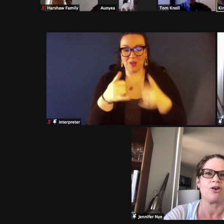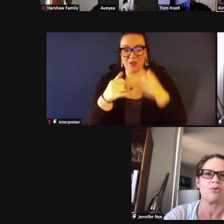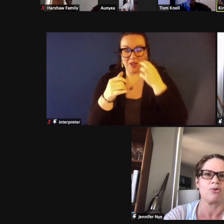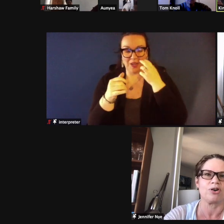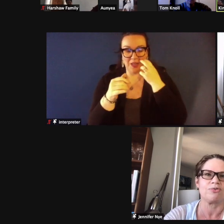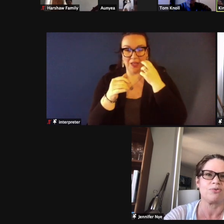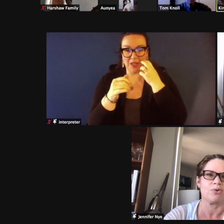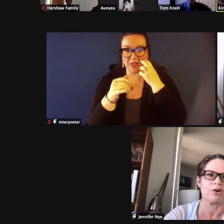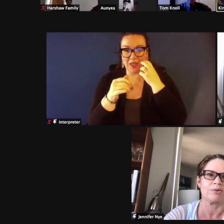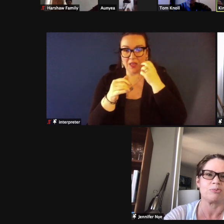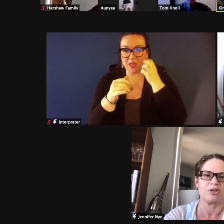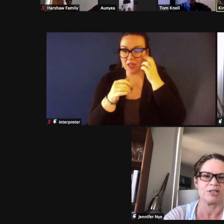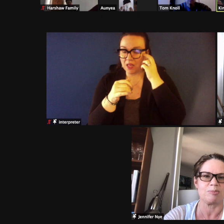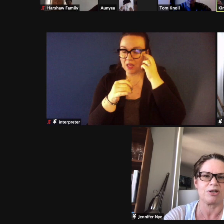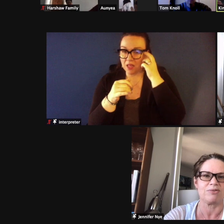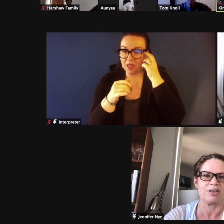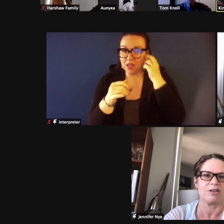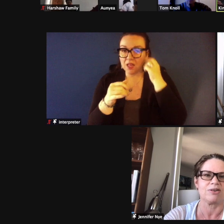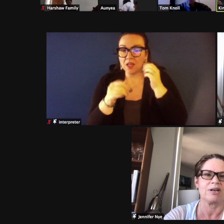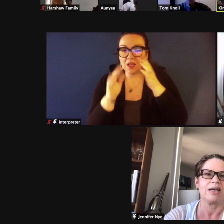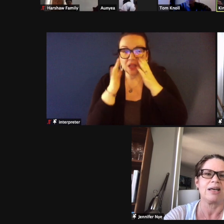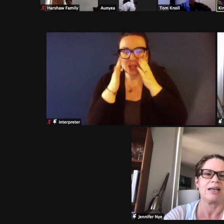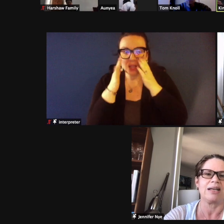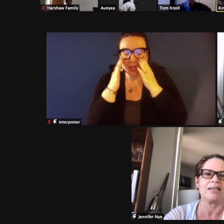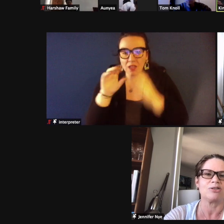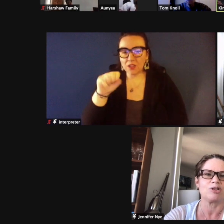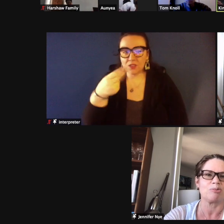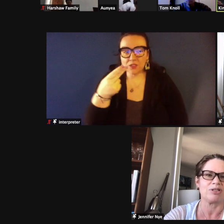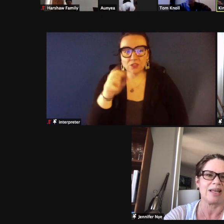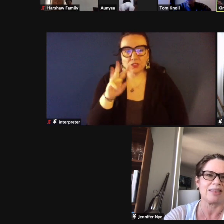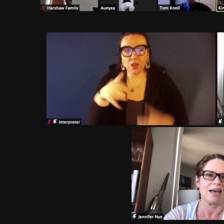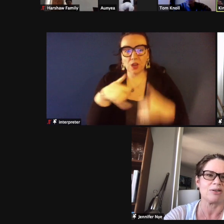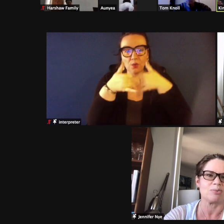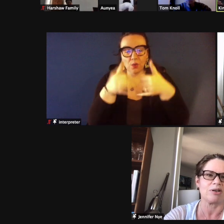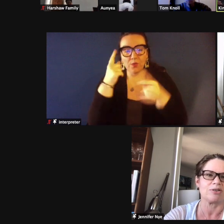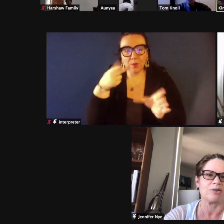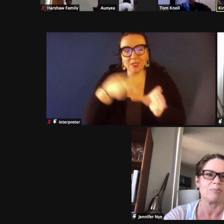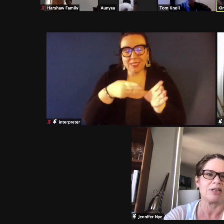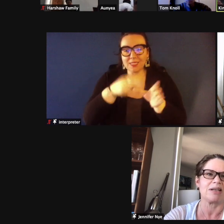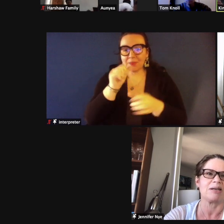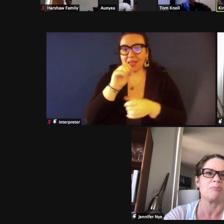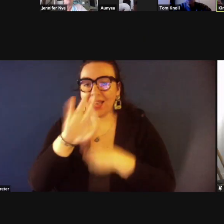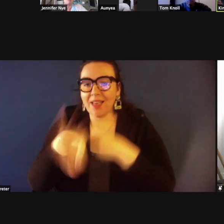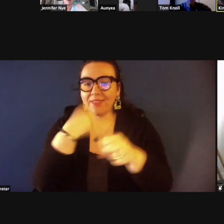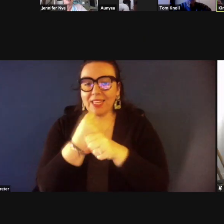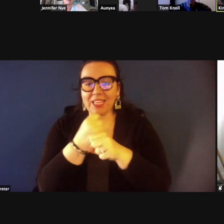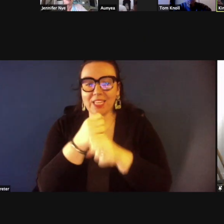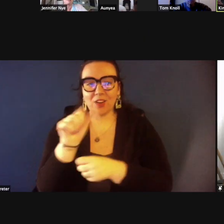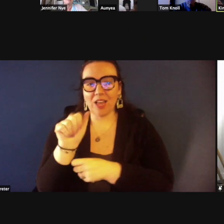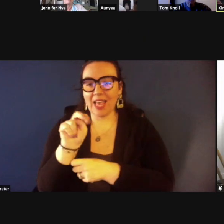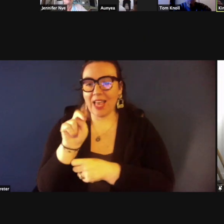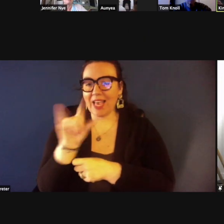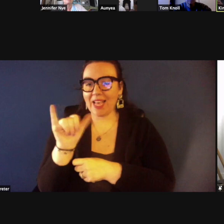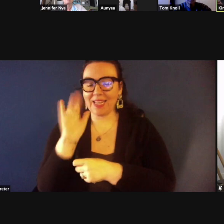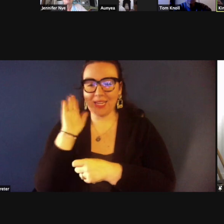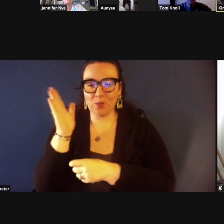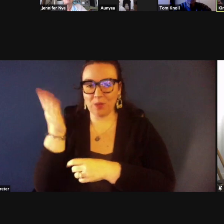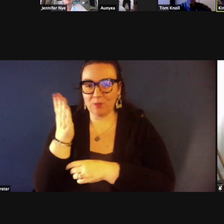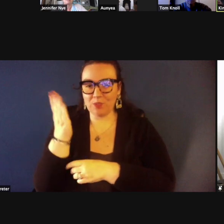harshaw award for participant of the year and andy is going to present that as well so let me get him back here